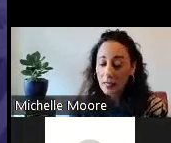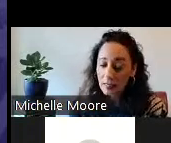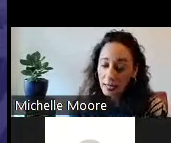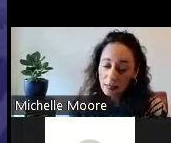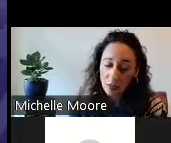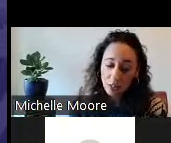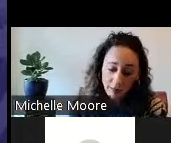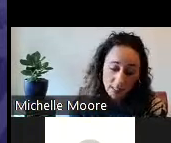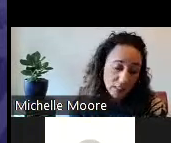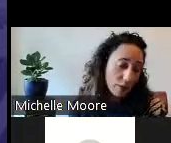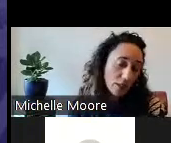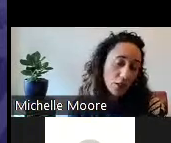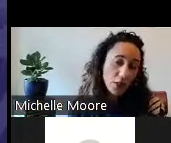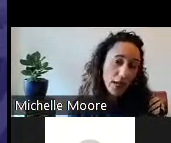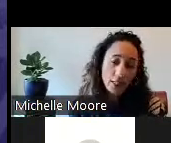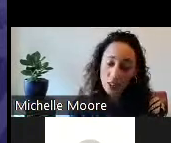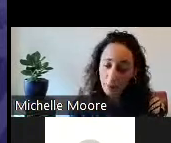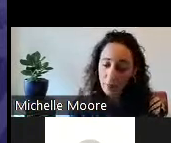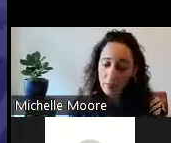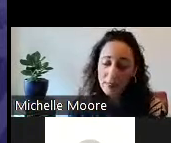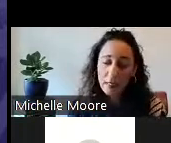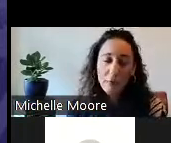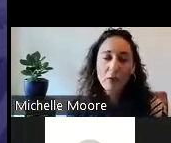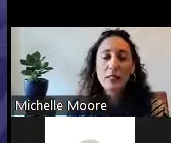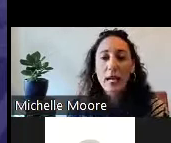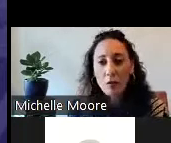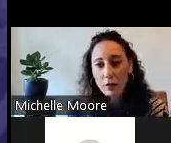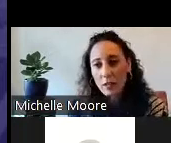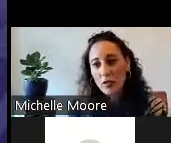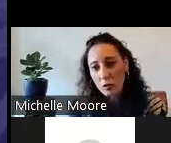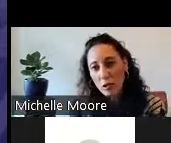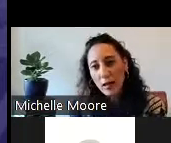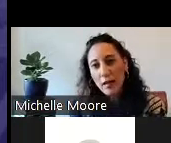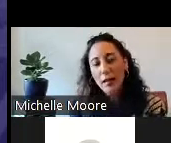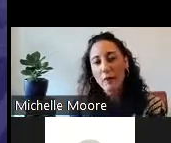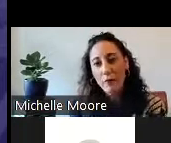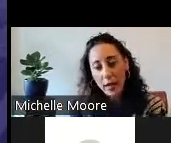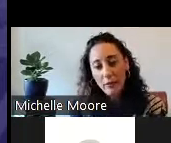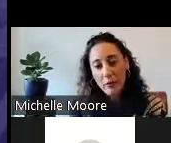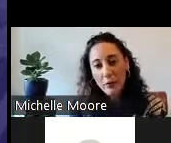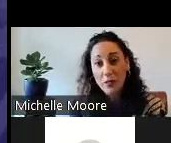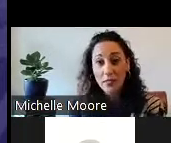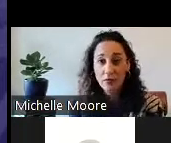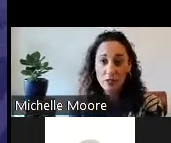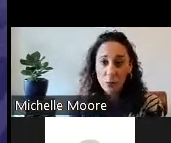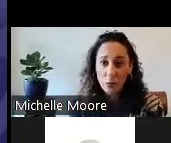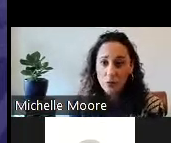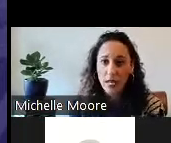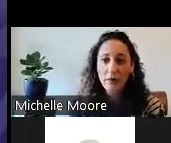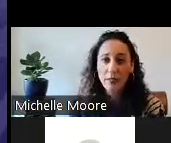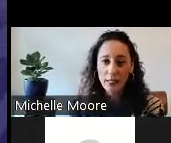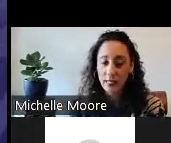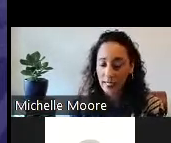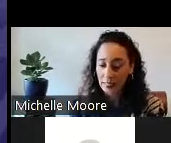think tanks and charities within the UK that champions building healthier, stronger and fairer communities through sport